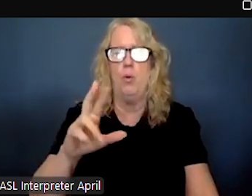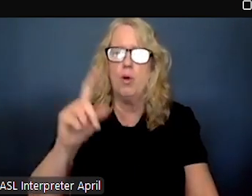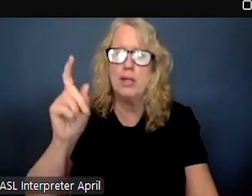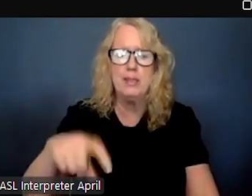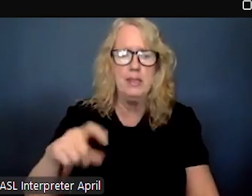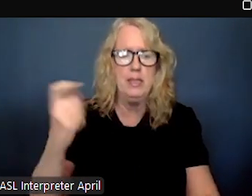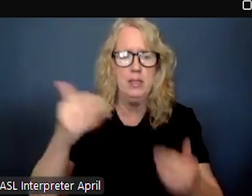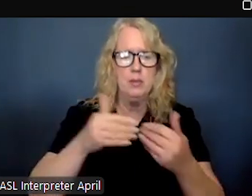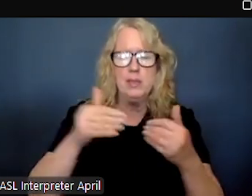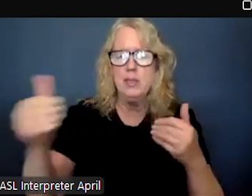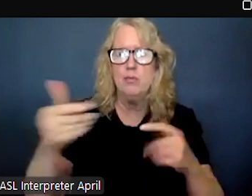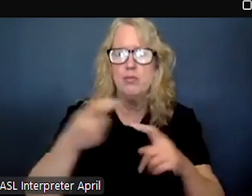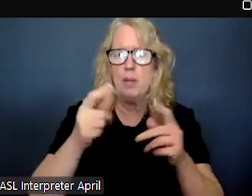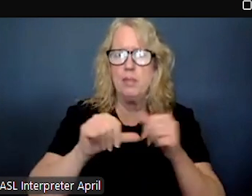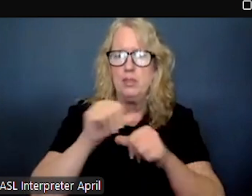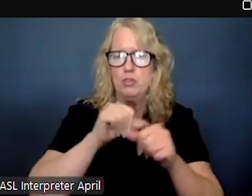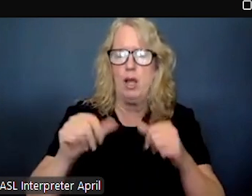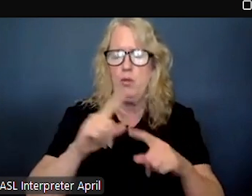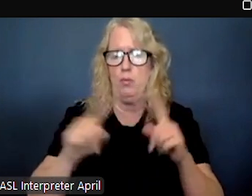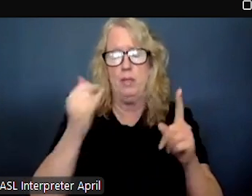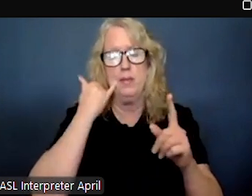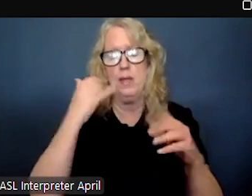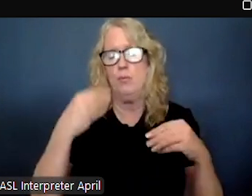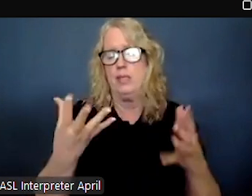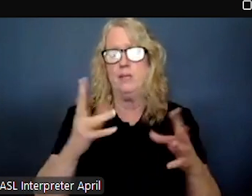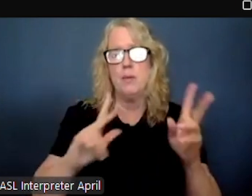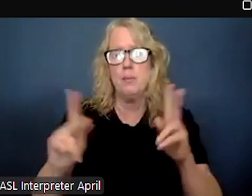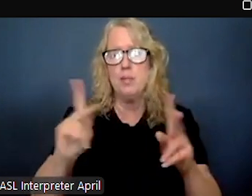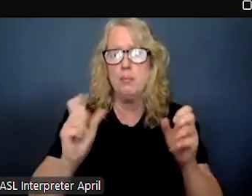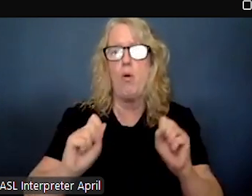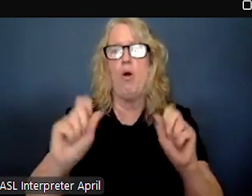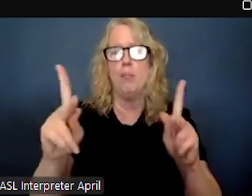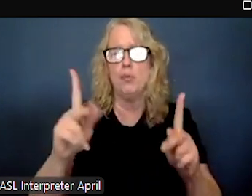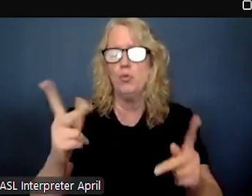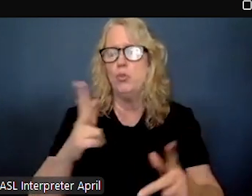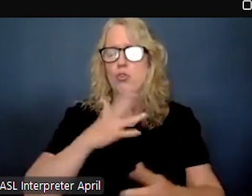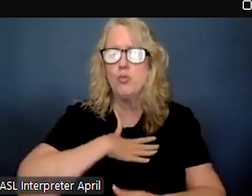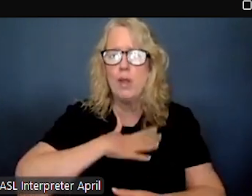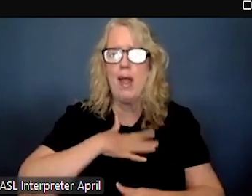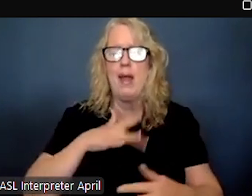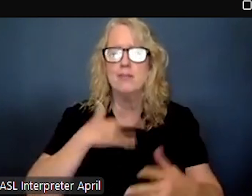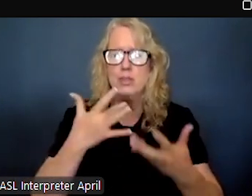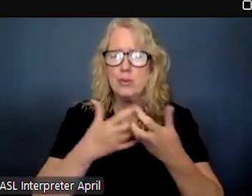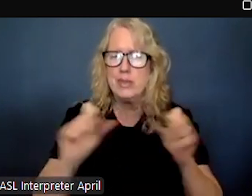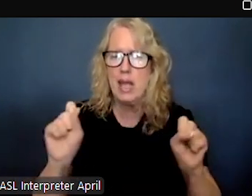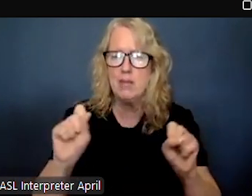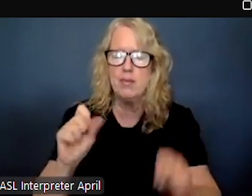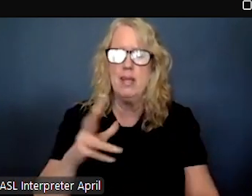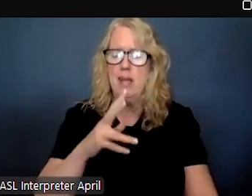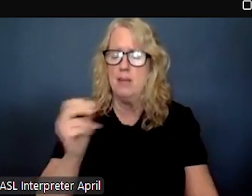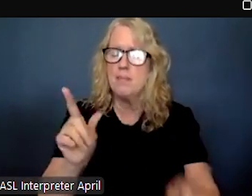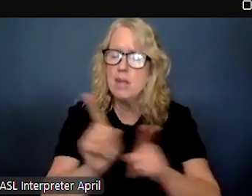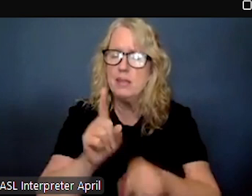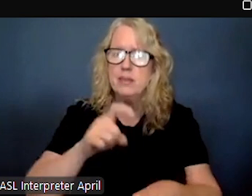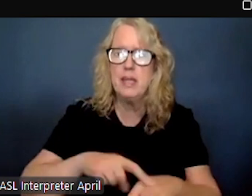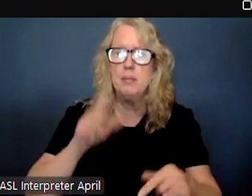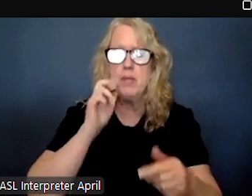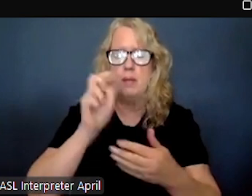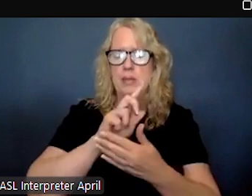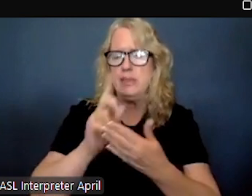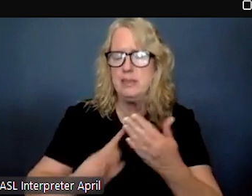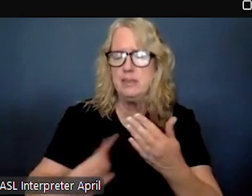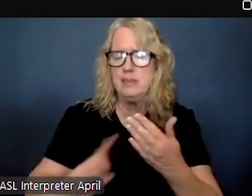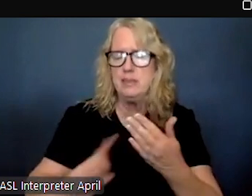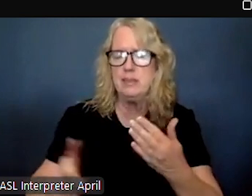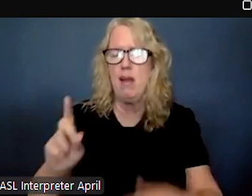arm's length away from people, but that we're going to just give people the opportunity to relax and feel safe. And at the same time, it's designed in such a